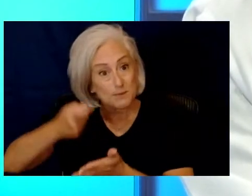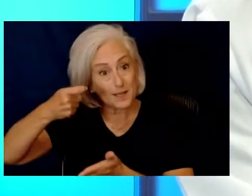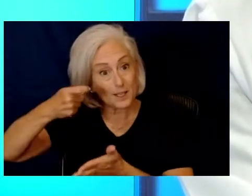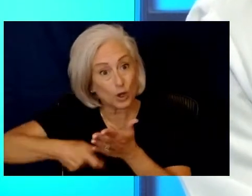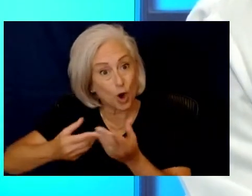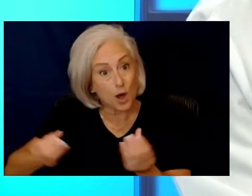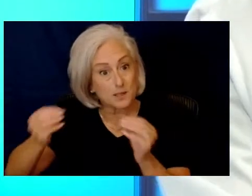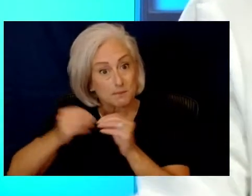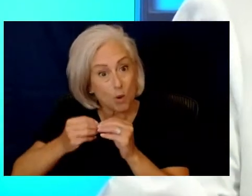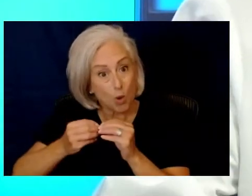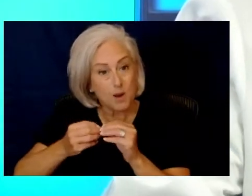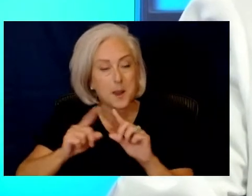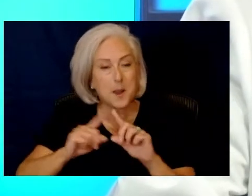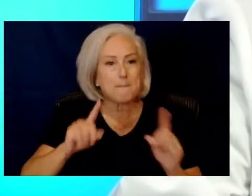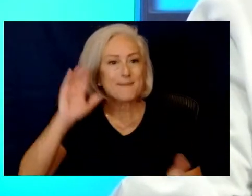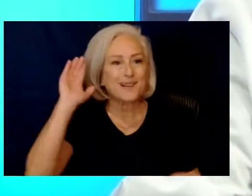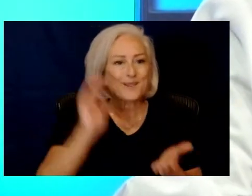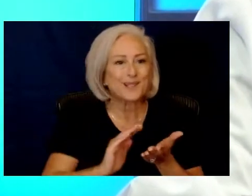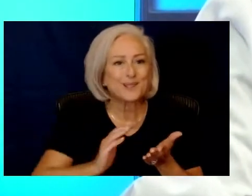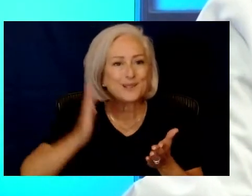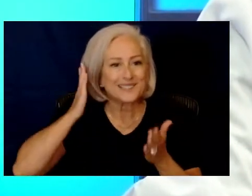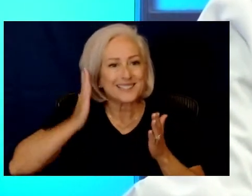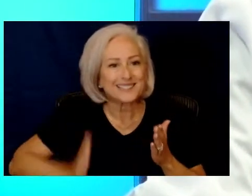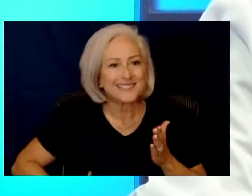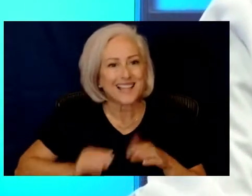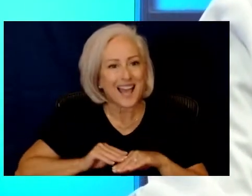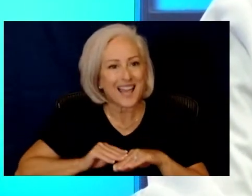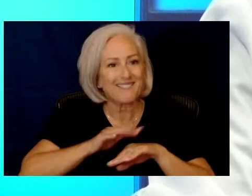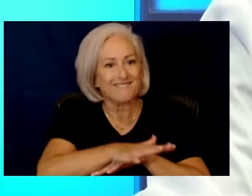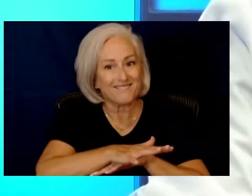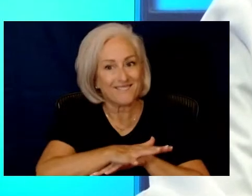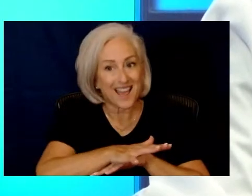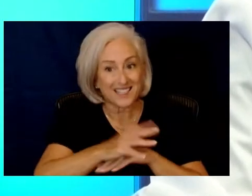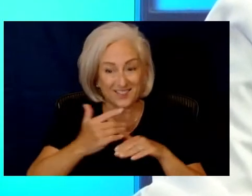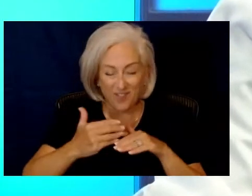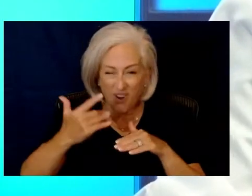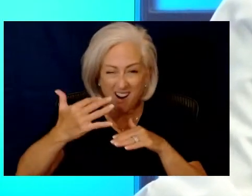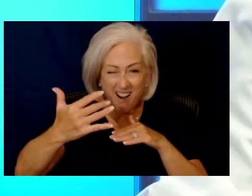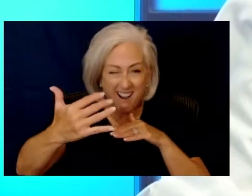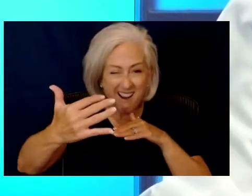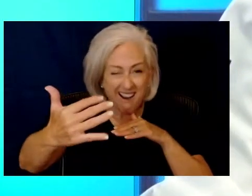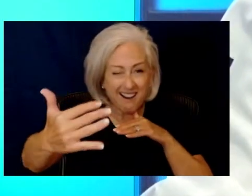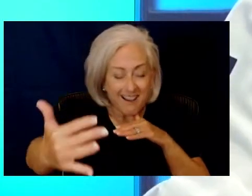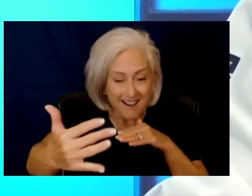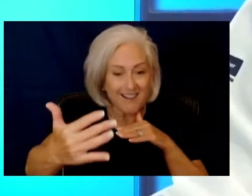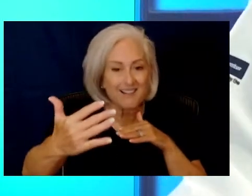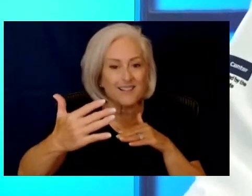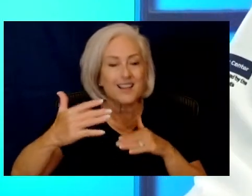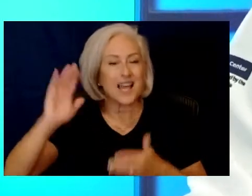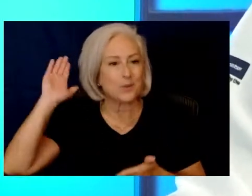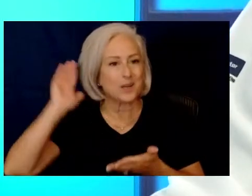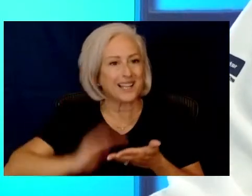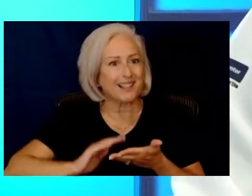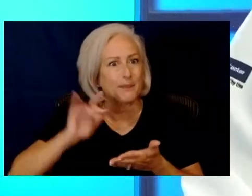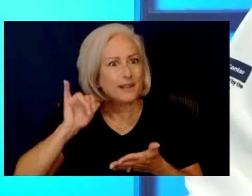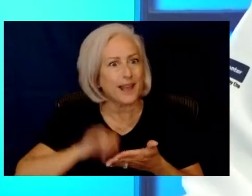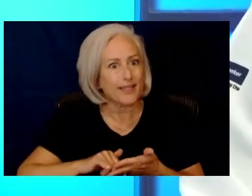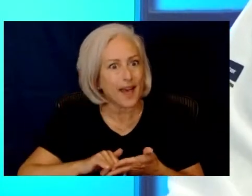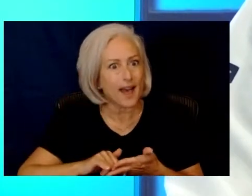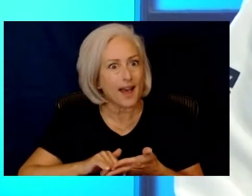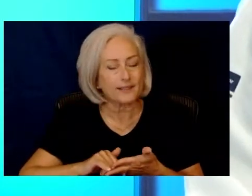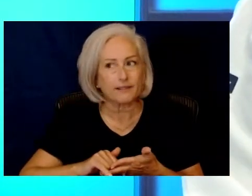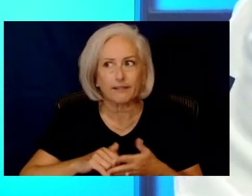side effects for many years downstream and we eliminate the side effects treatment that may be required for a patient,